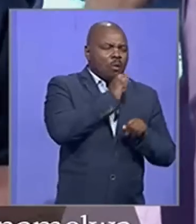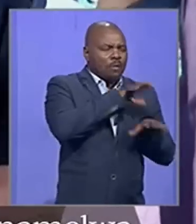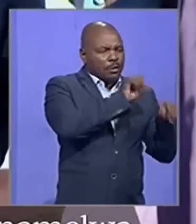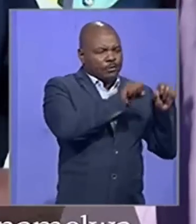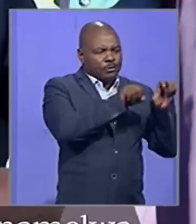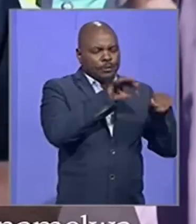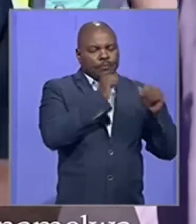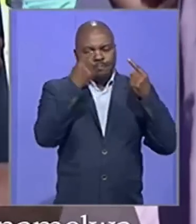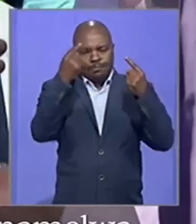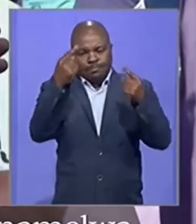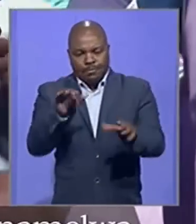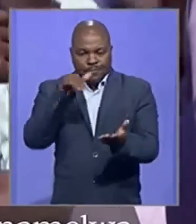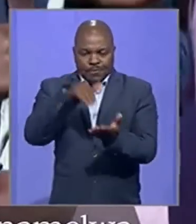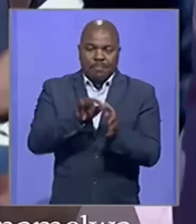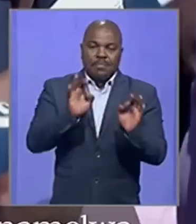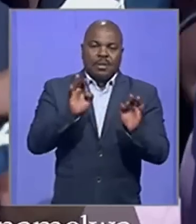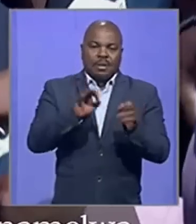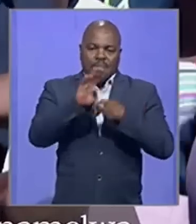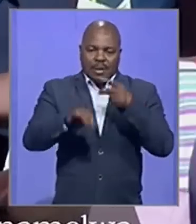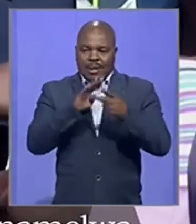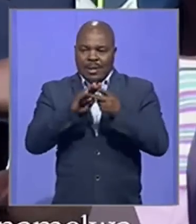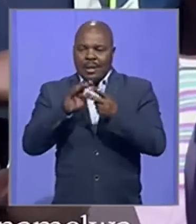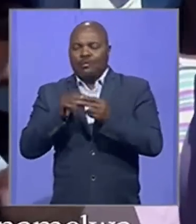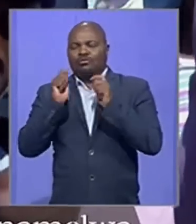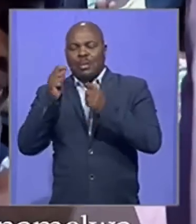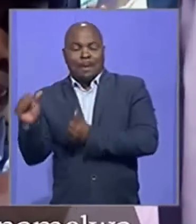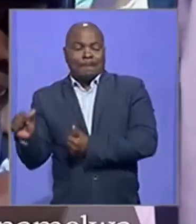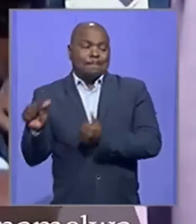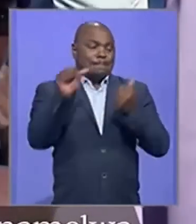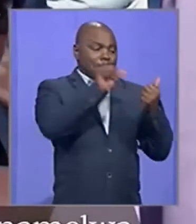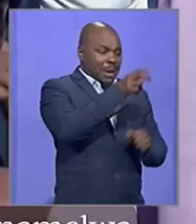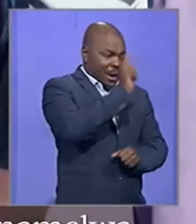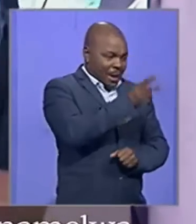nako mo sekolong gore transport e boe gape e go collecta